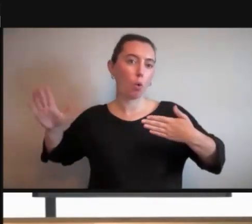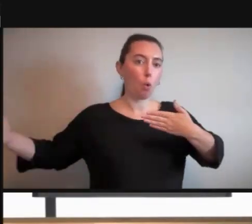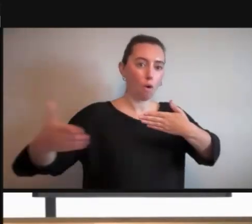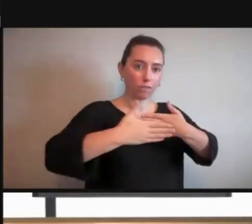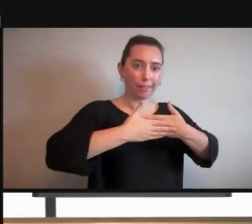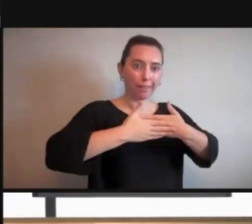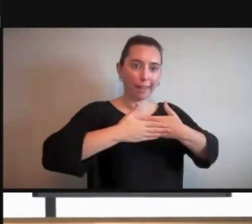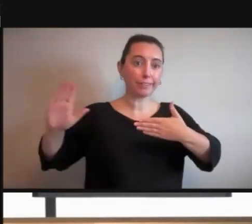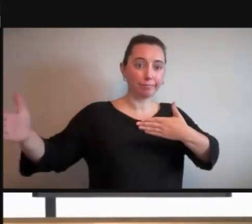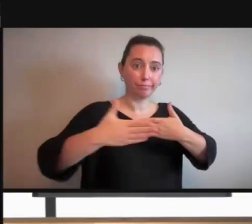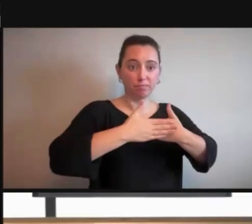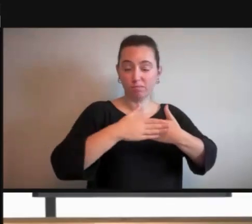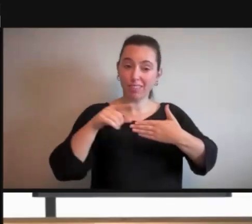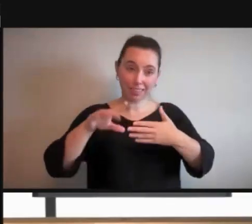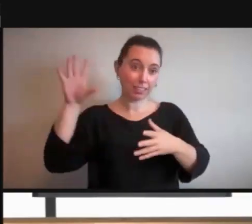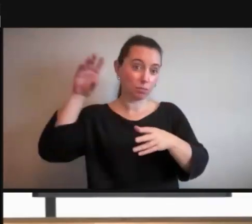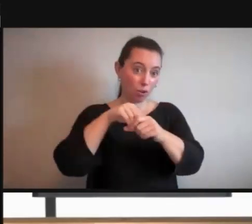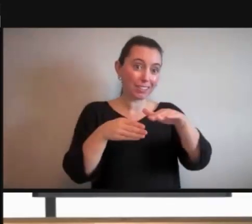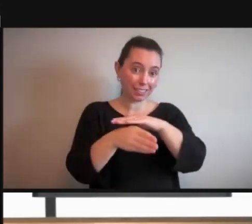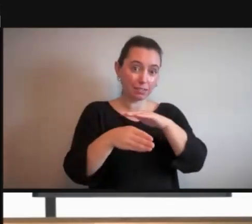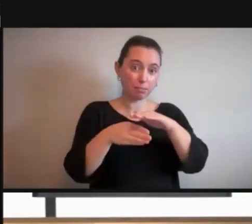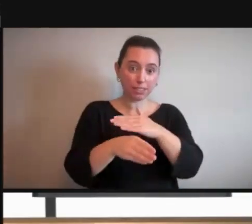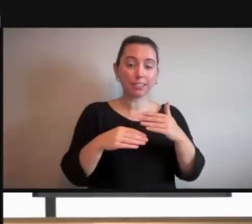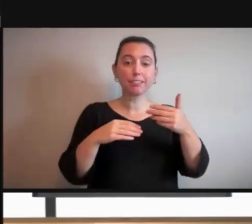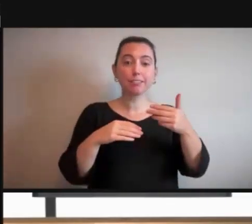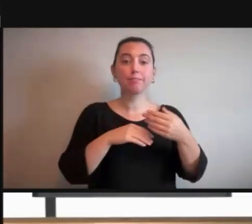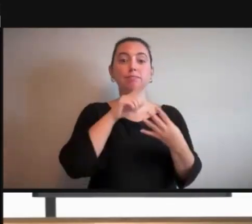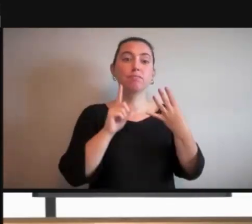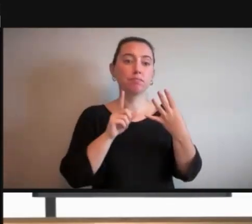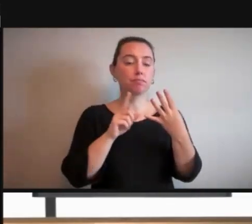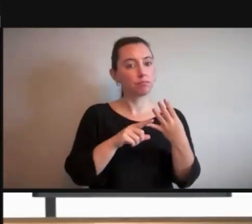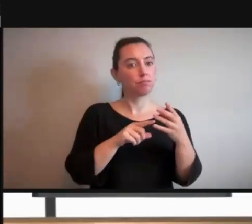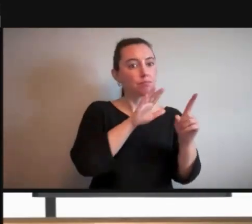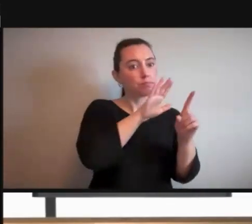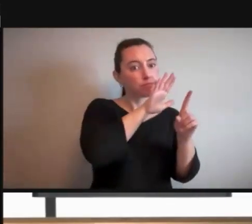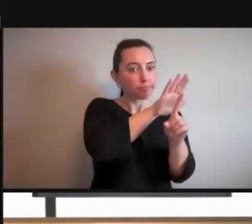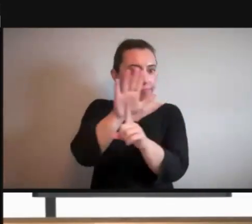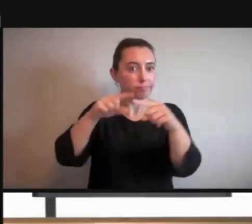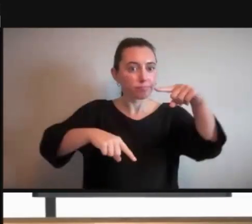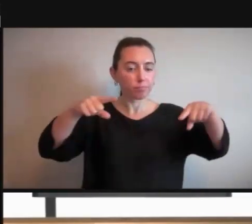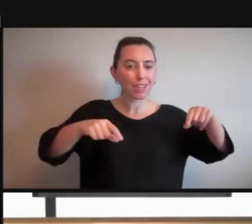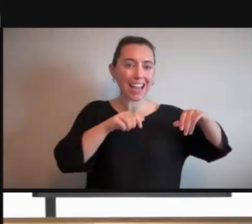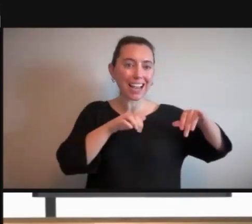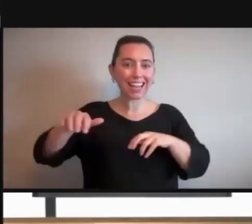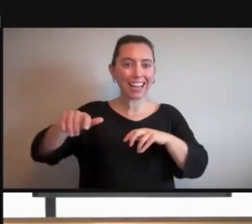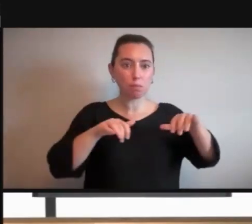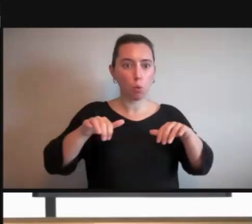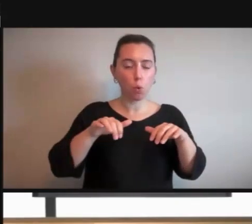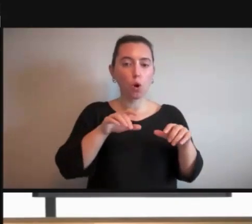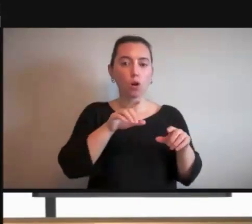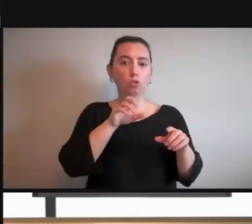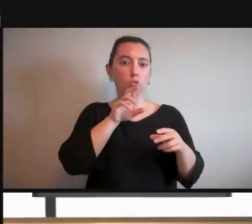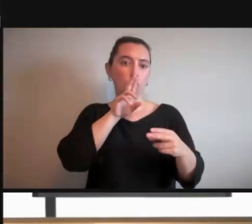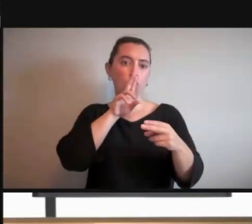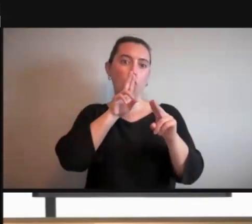part of accessibility features. Custom keyboard commands, which you should then be able to change and remap, so it's not a